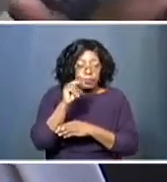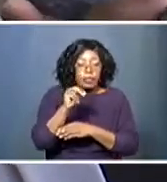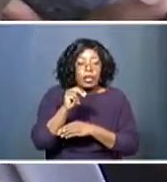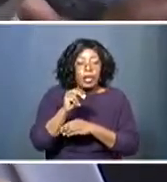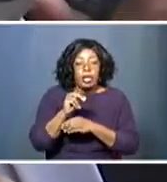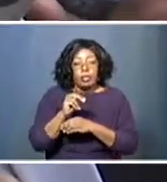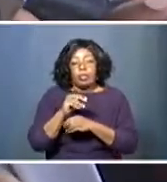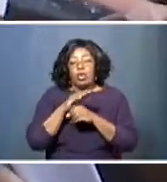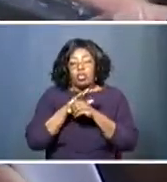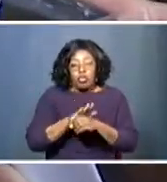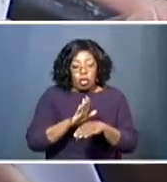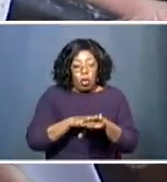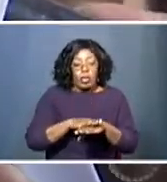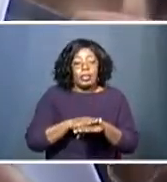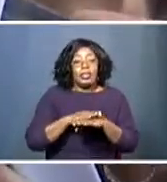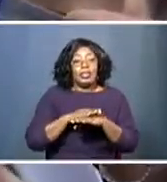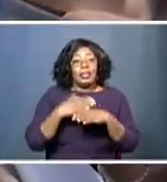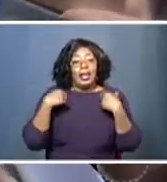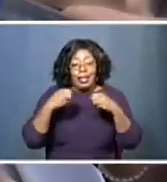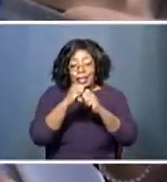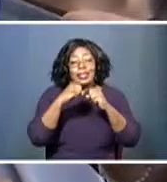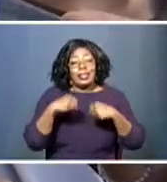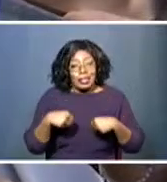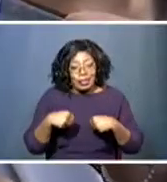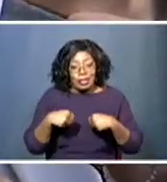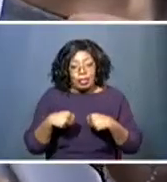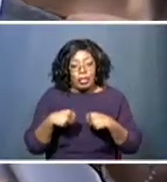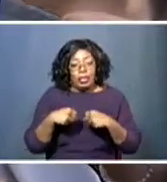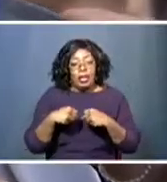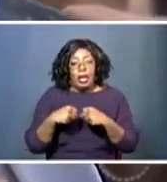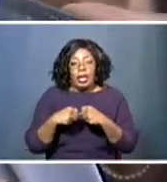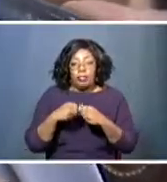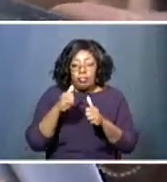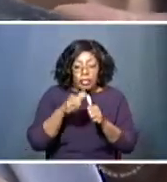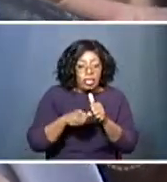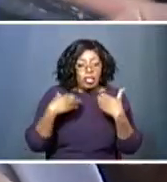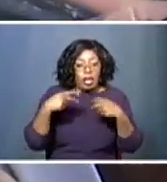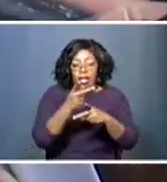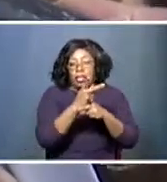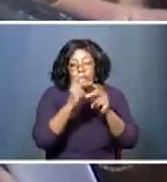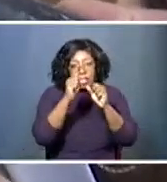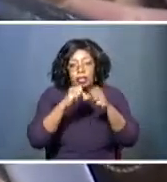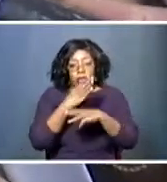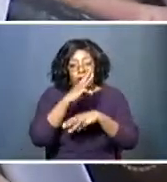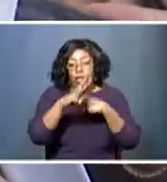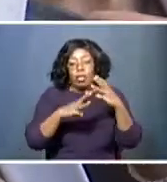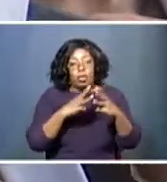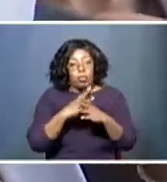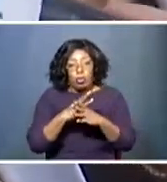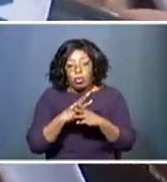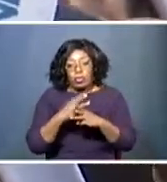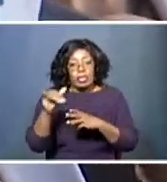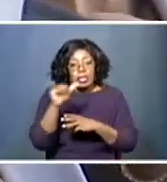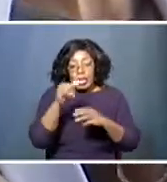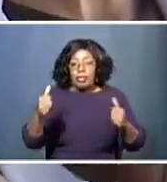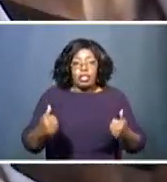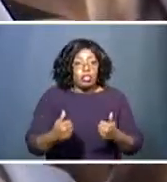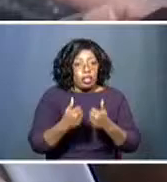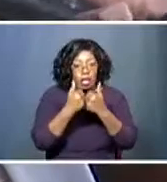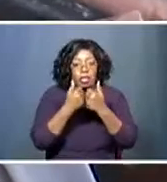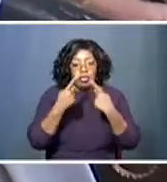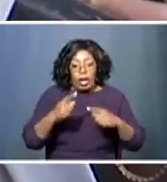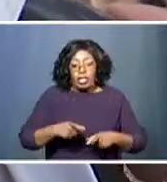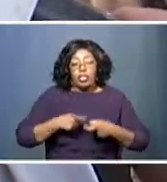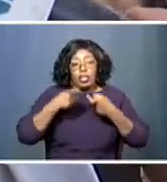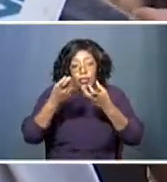and this is a challenge every country is facing, to keep healthcare services up and going, while at the same time providing essential services for those